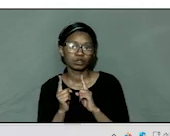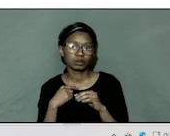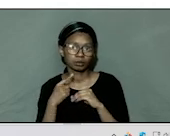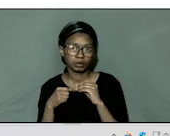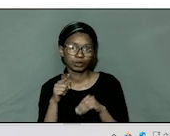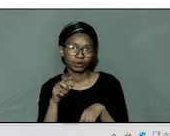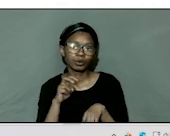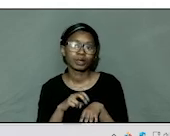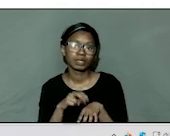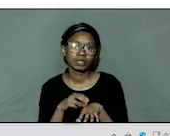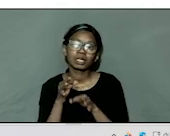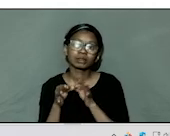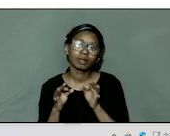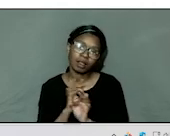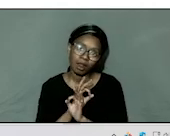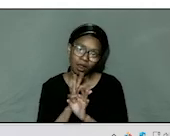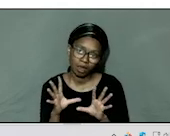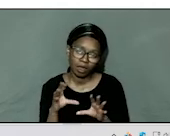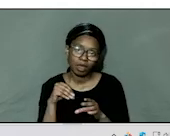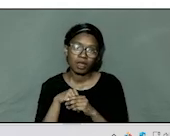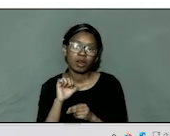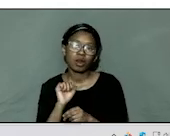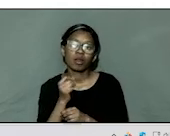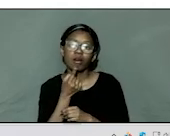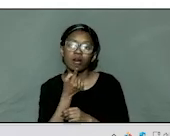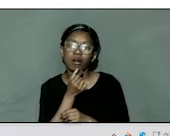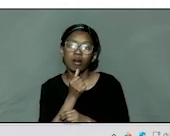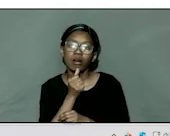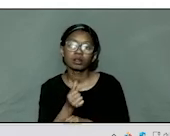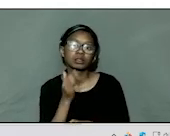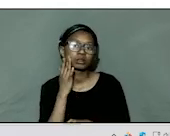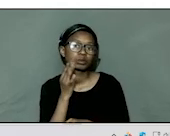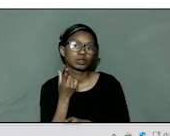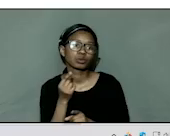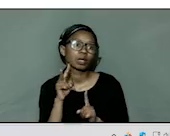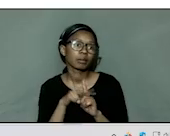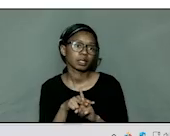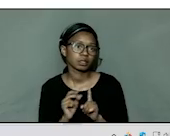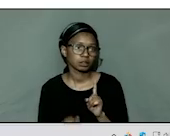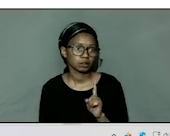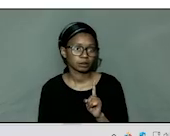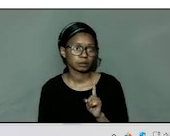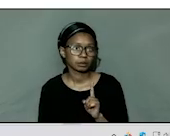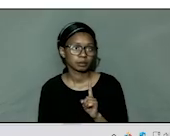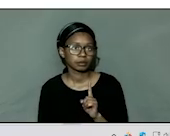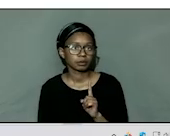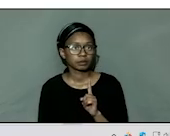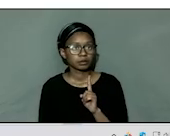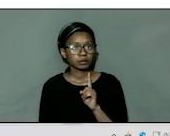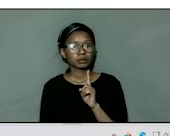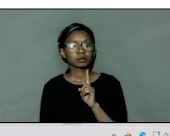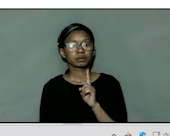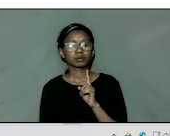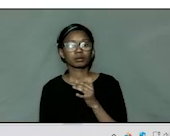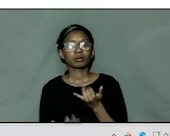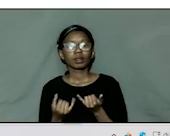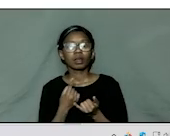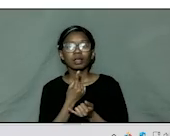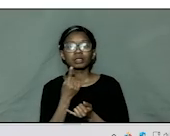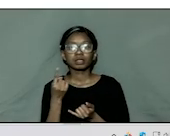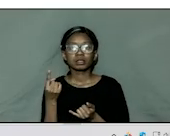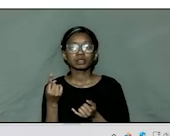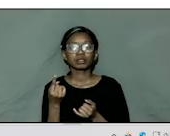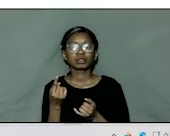must include that in your answer when you do the application. Then each population will